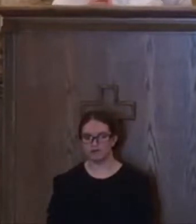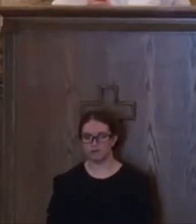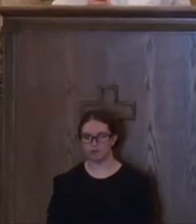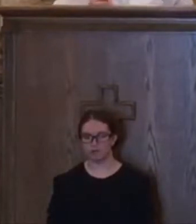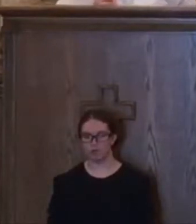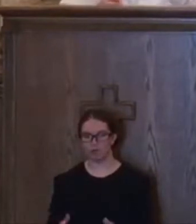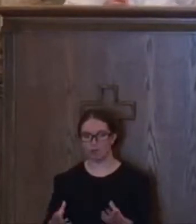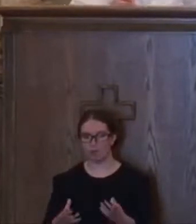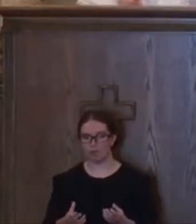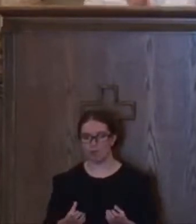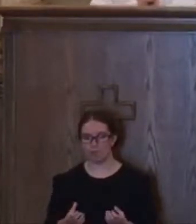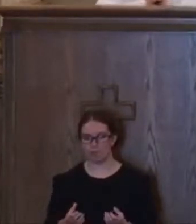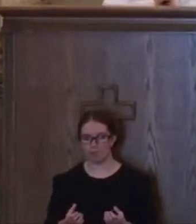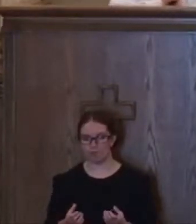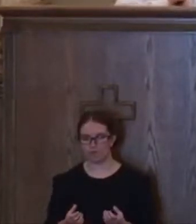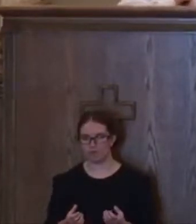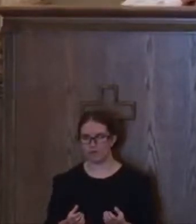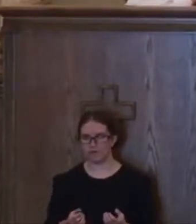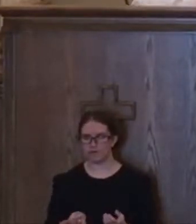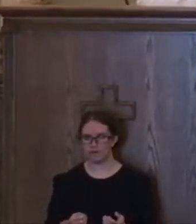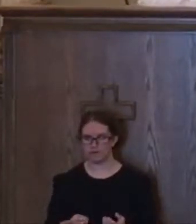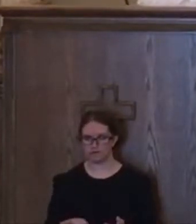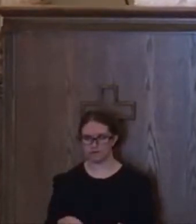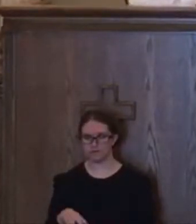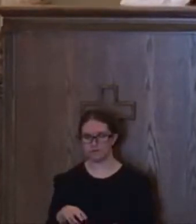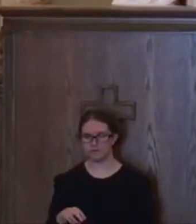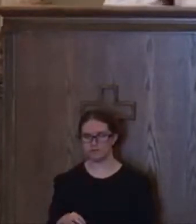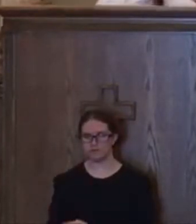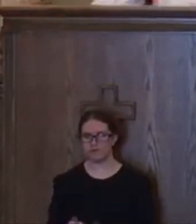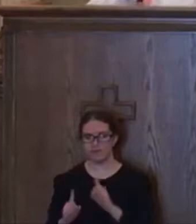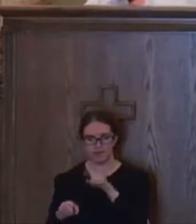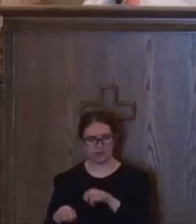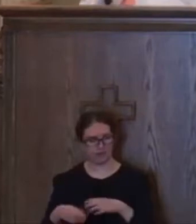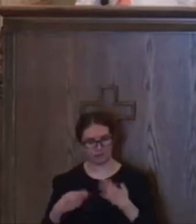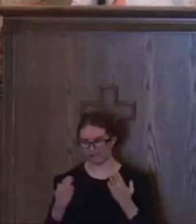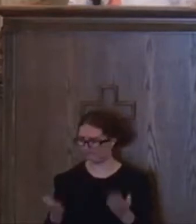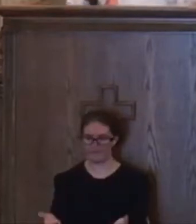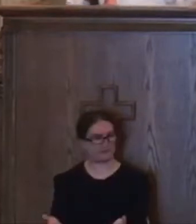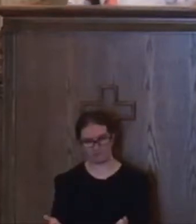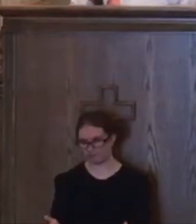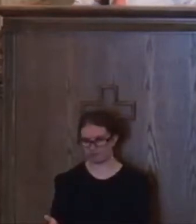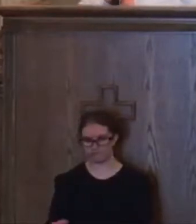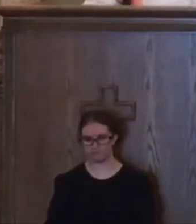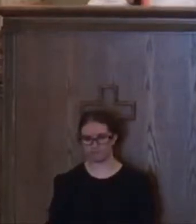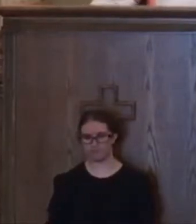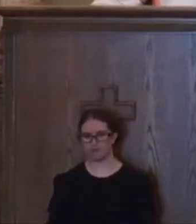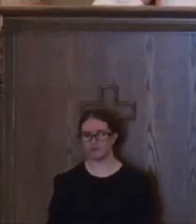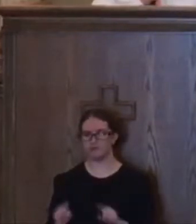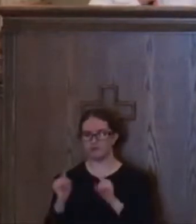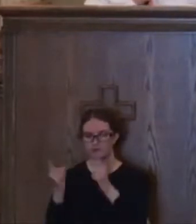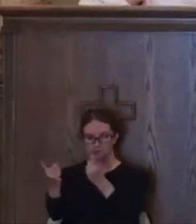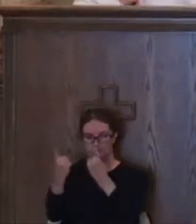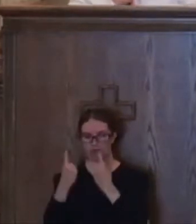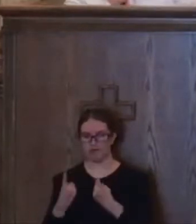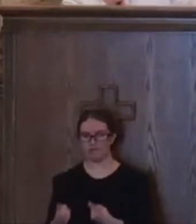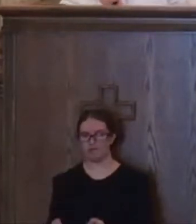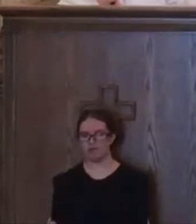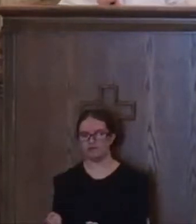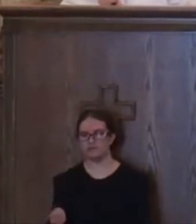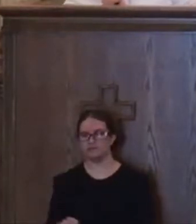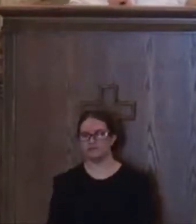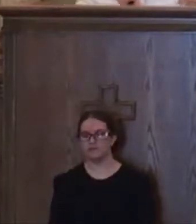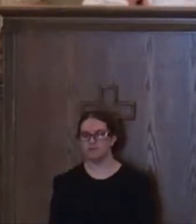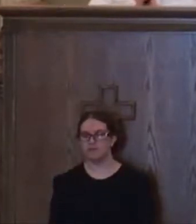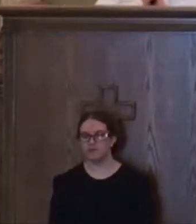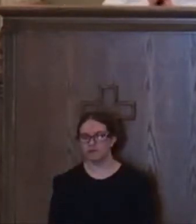that she was looking for. He hadn't made up in his mind. He wasn't giving her one. She kept coming.